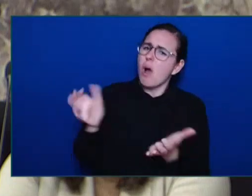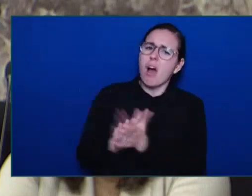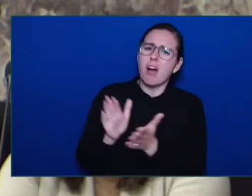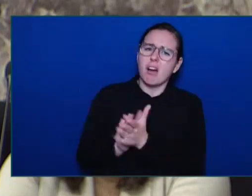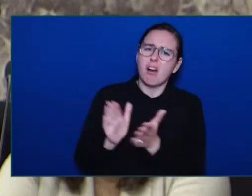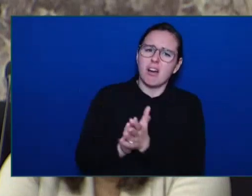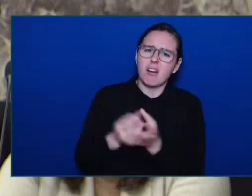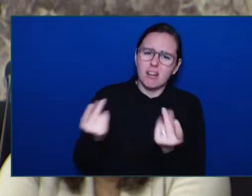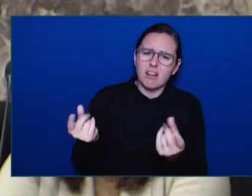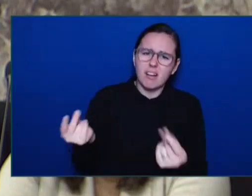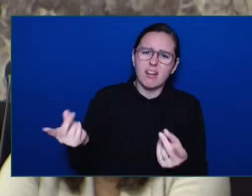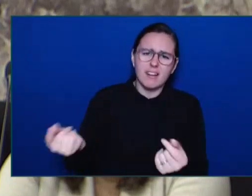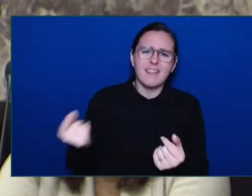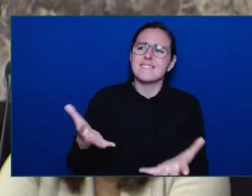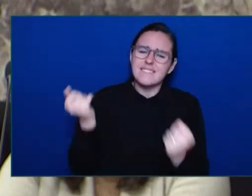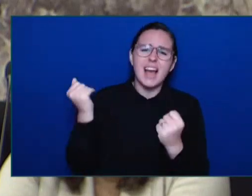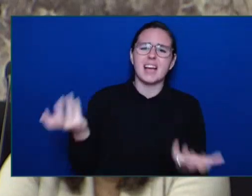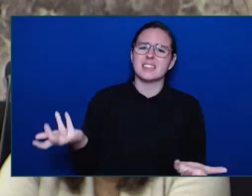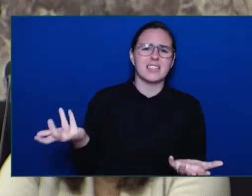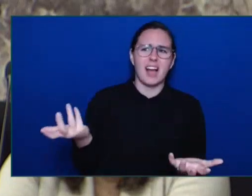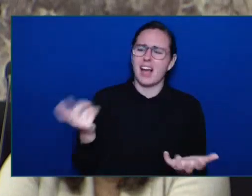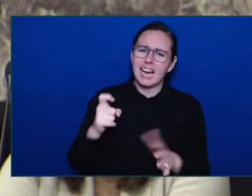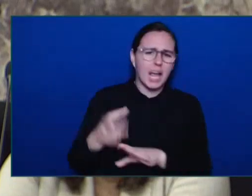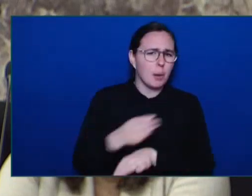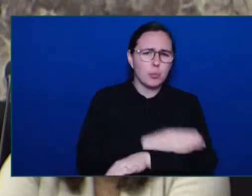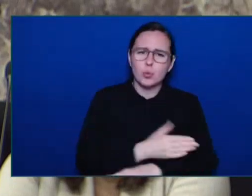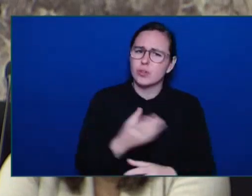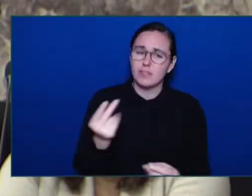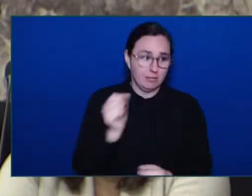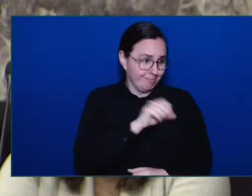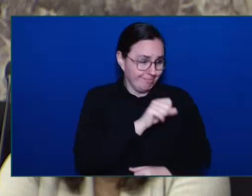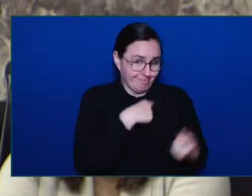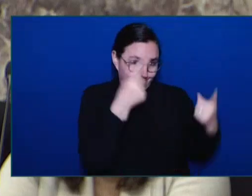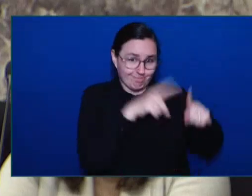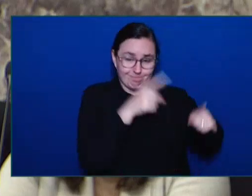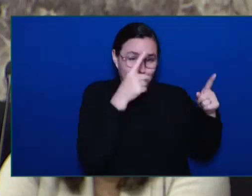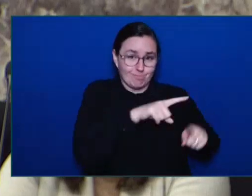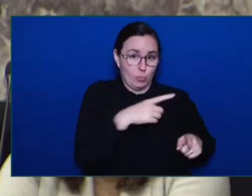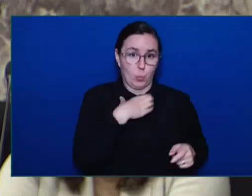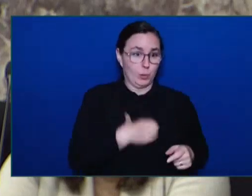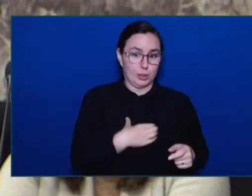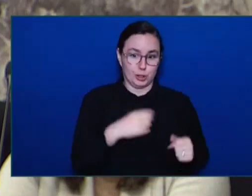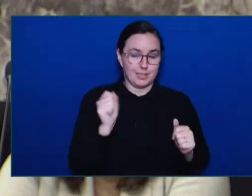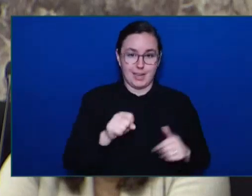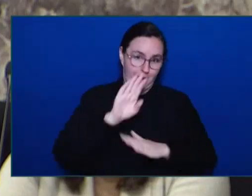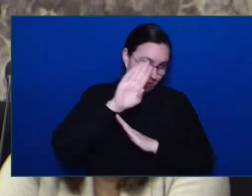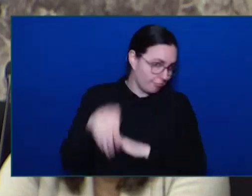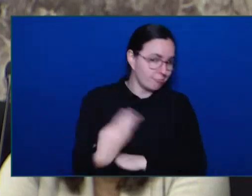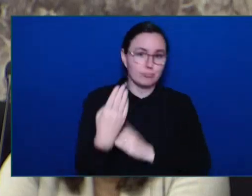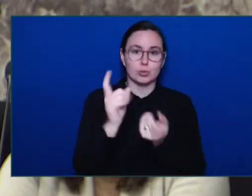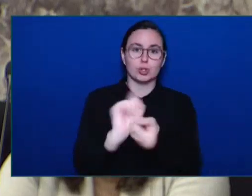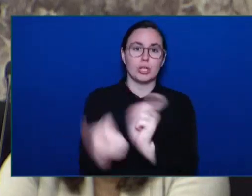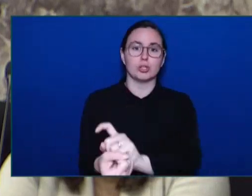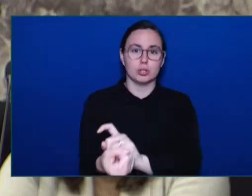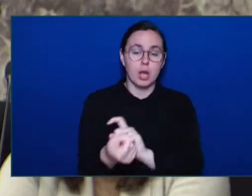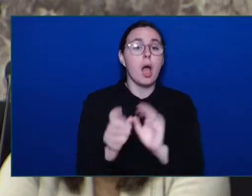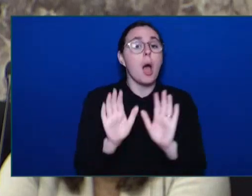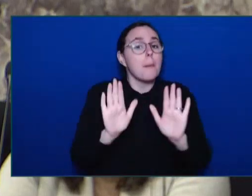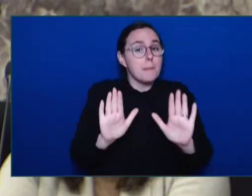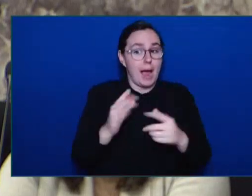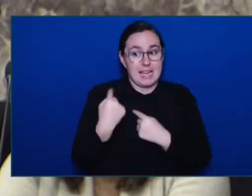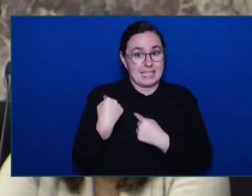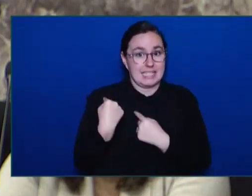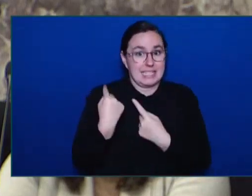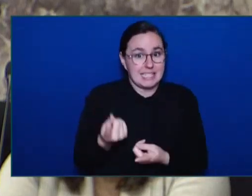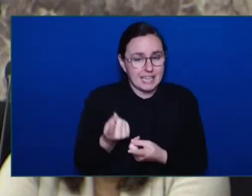being felt on the ground. We have hundreds of young people transitioning from government care who are now receiving a $600 a month